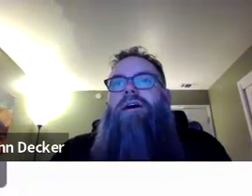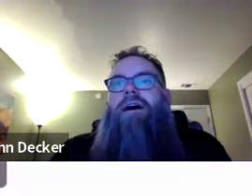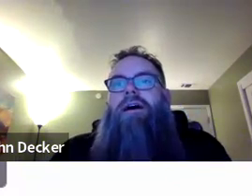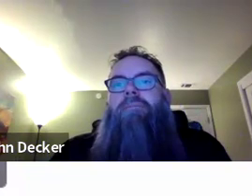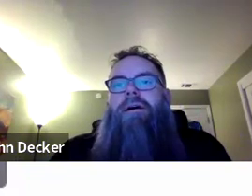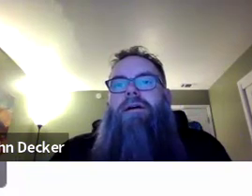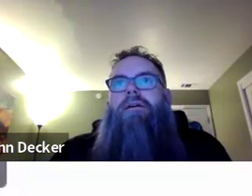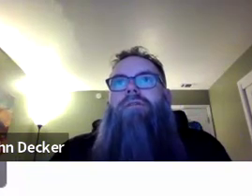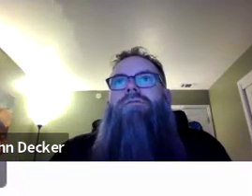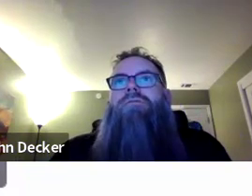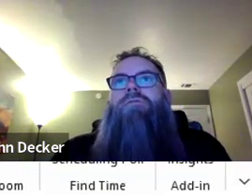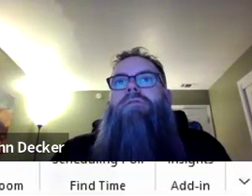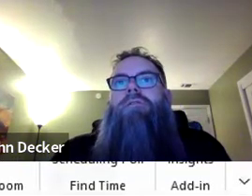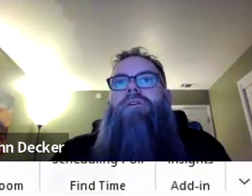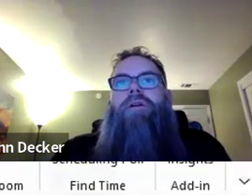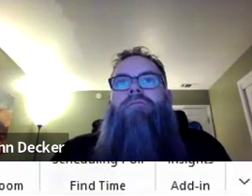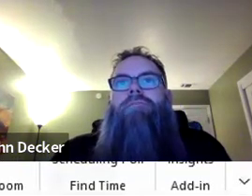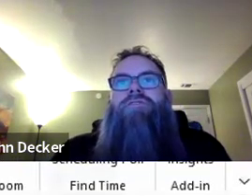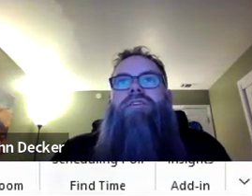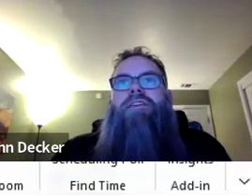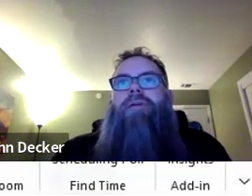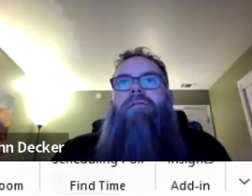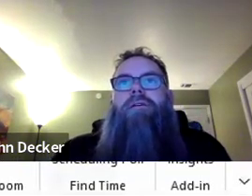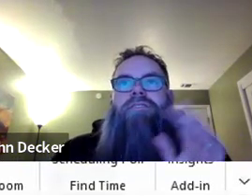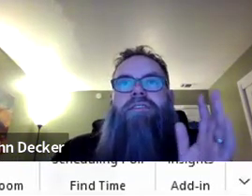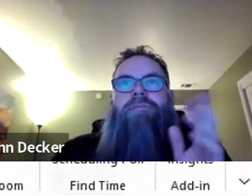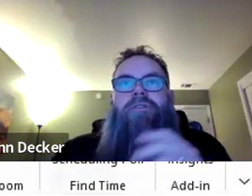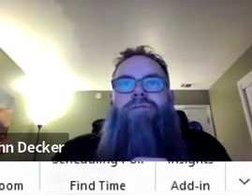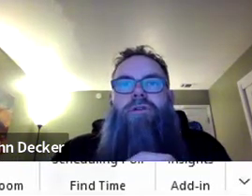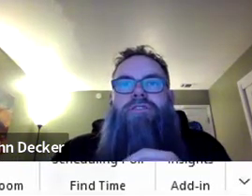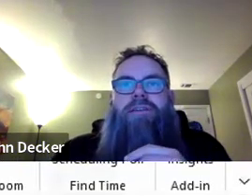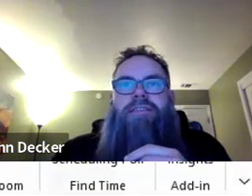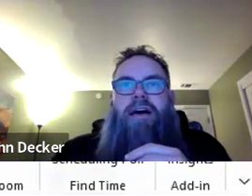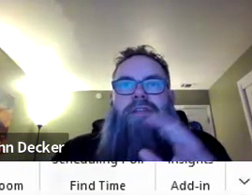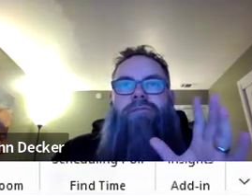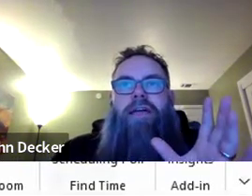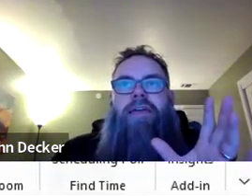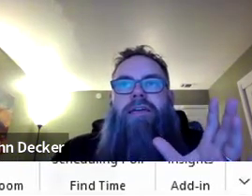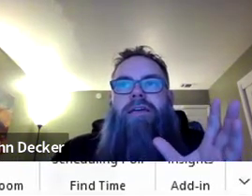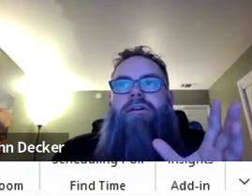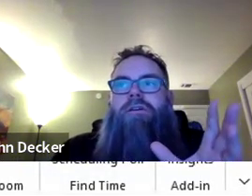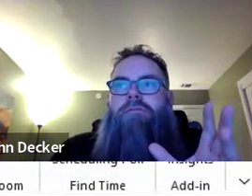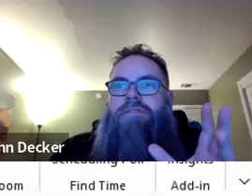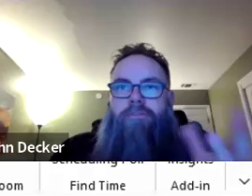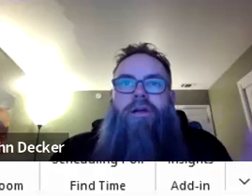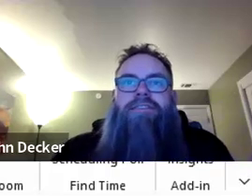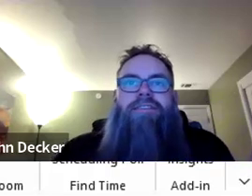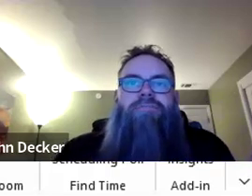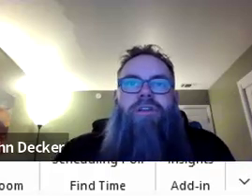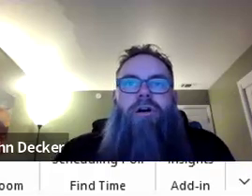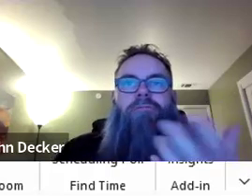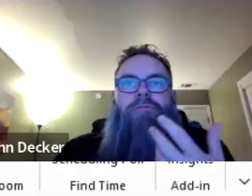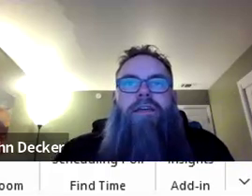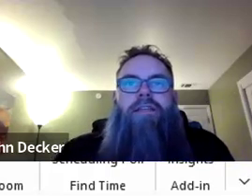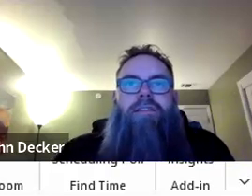information. Ooh, here we go. Here's an email, and this is an email that I forwarded to my staff that I feel like summarizes